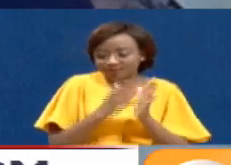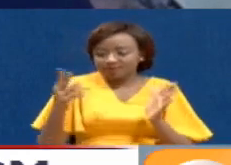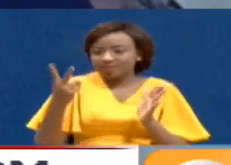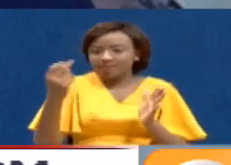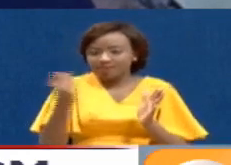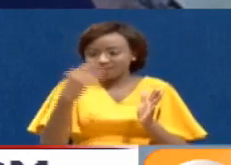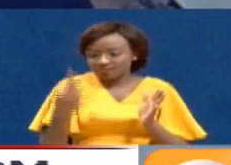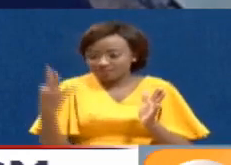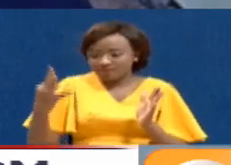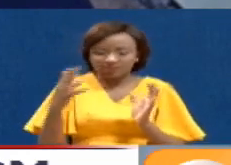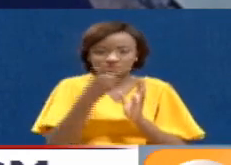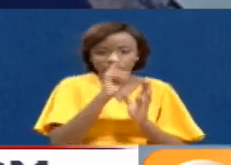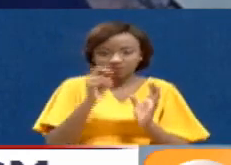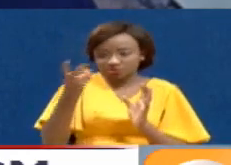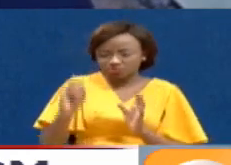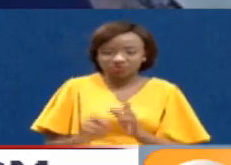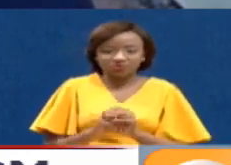2020, as much as